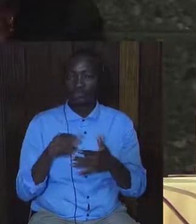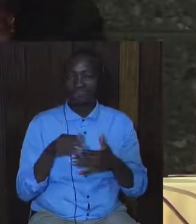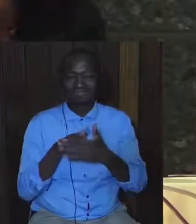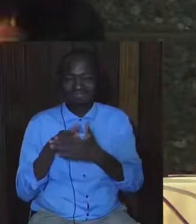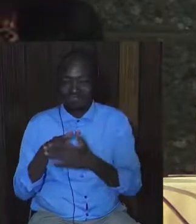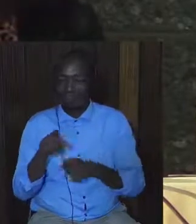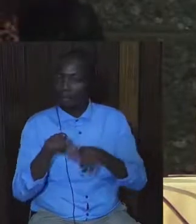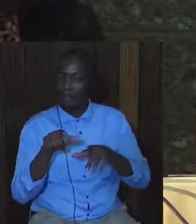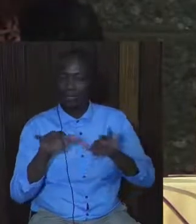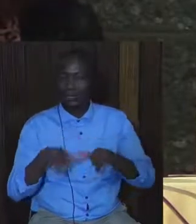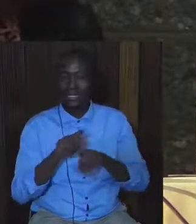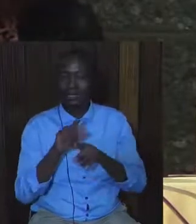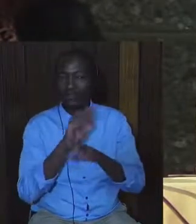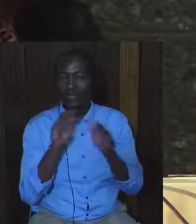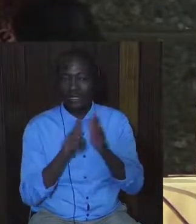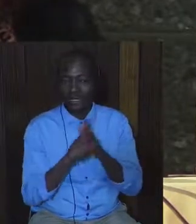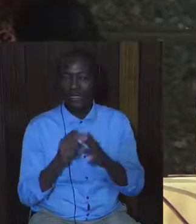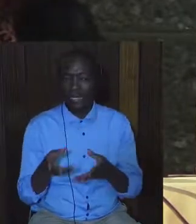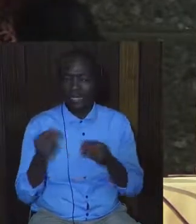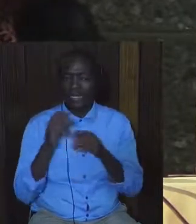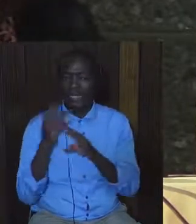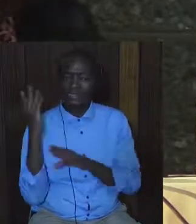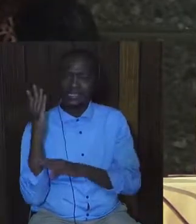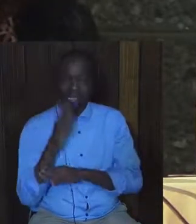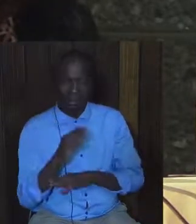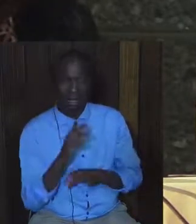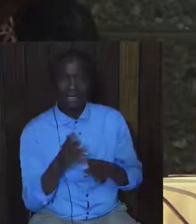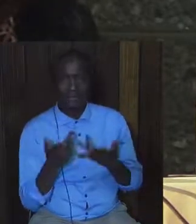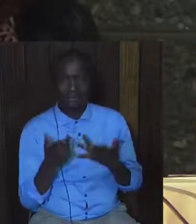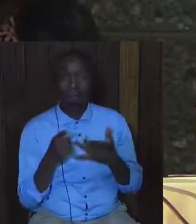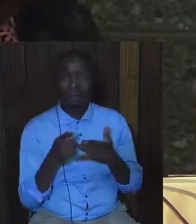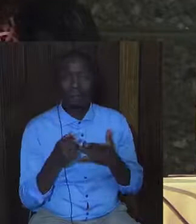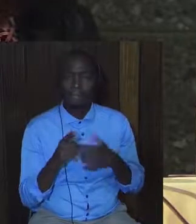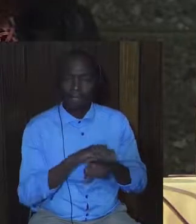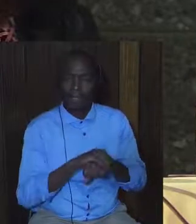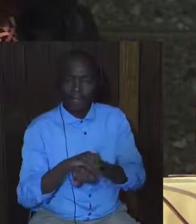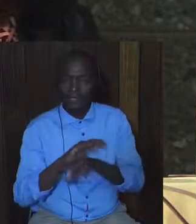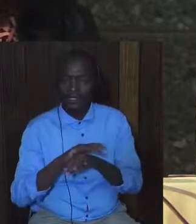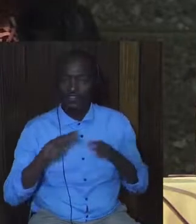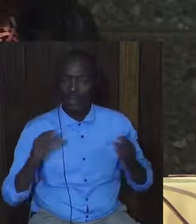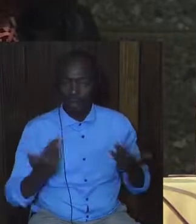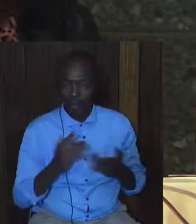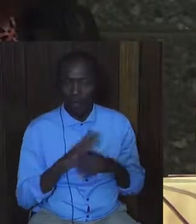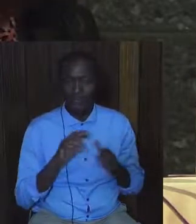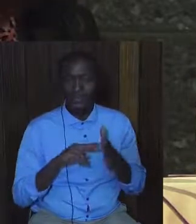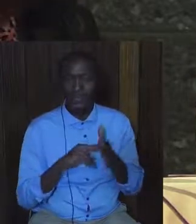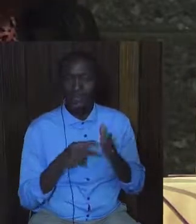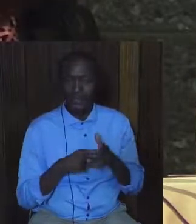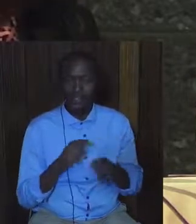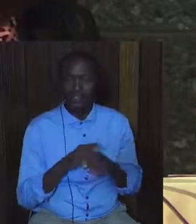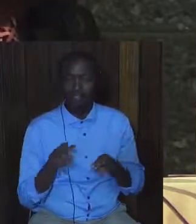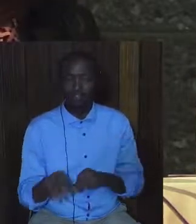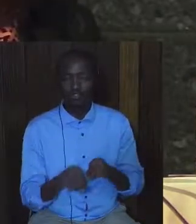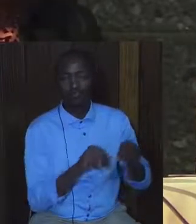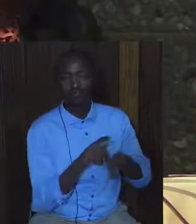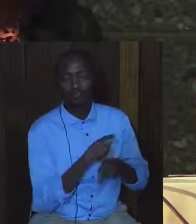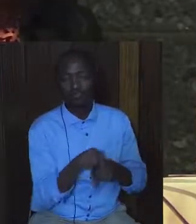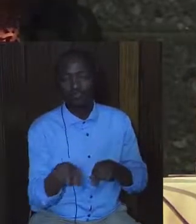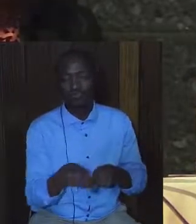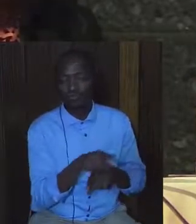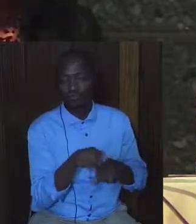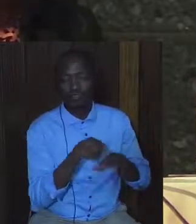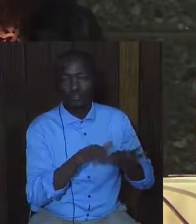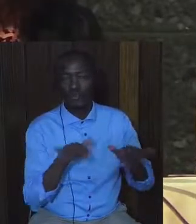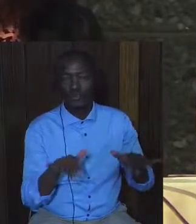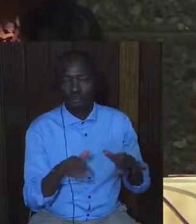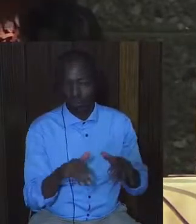forum and get the direct guidance from the municipalities right there as to what is the plans to relocate those